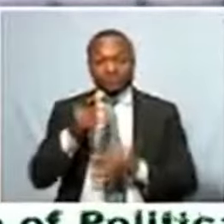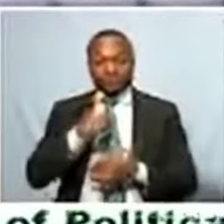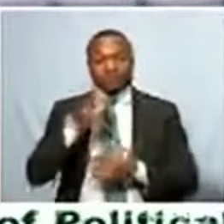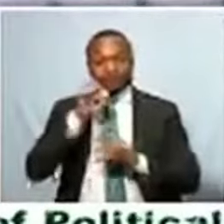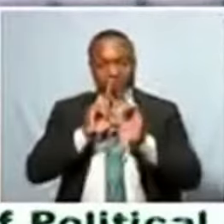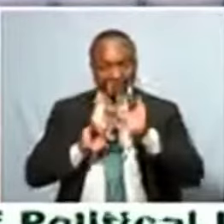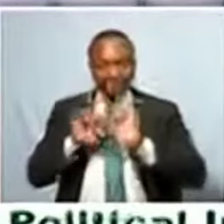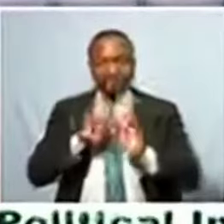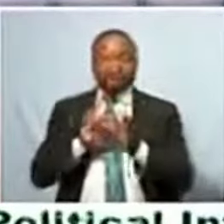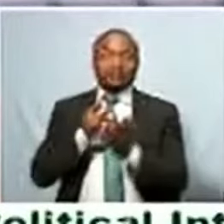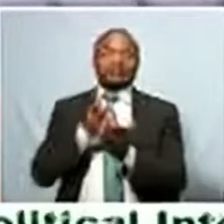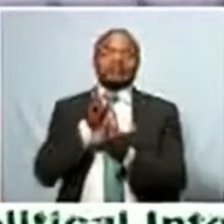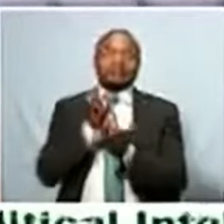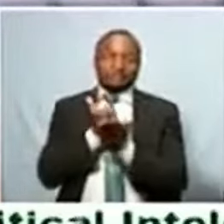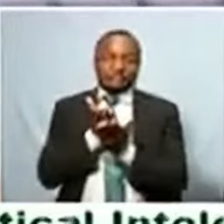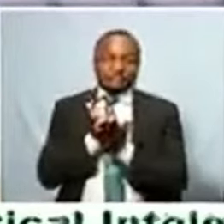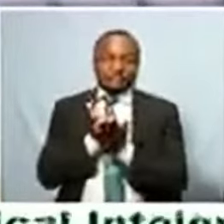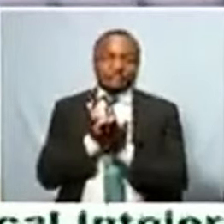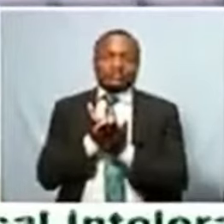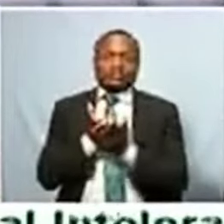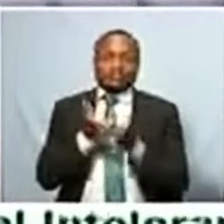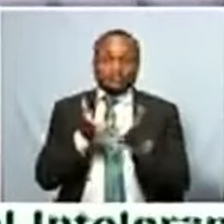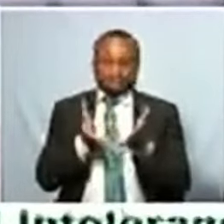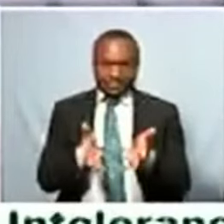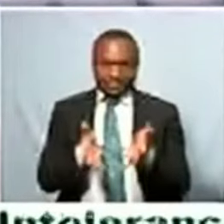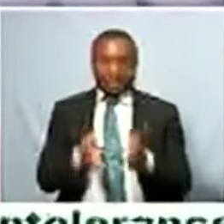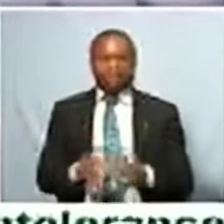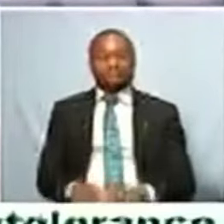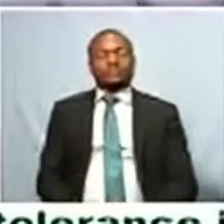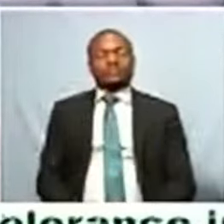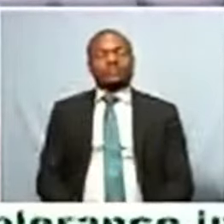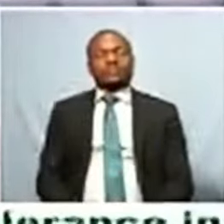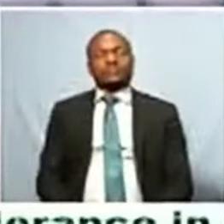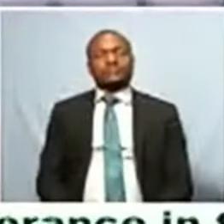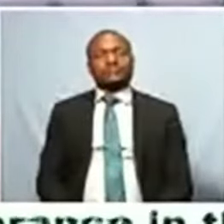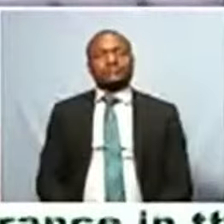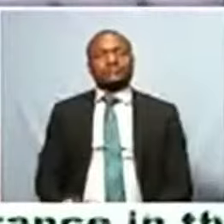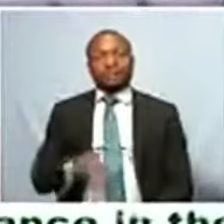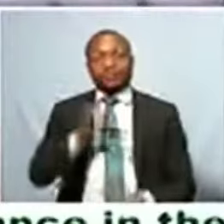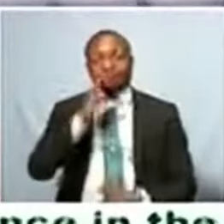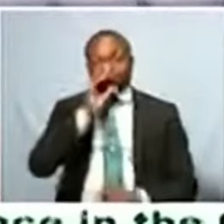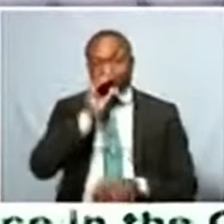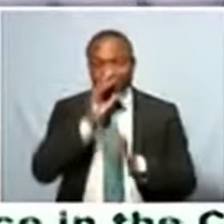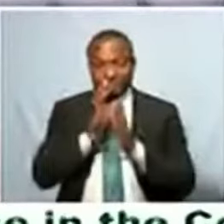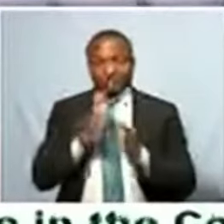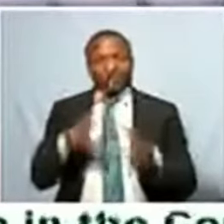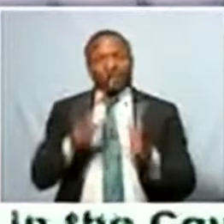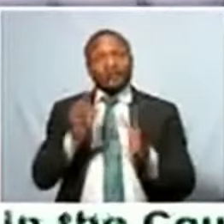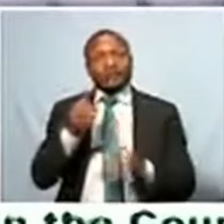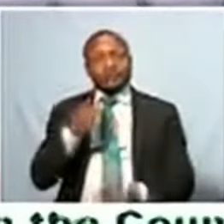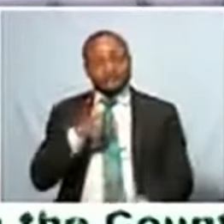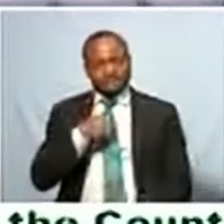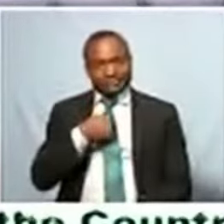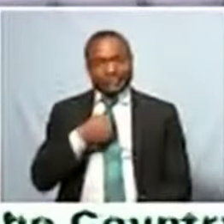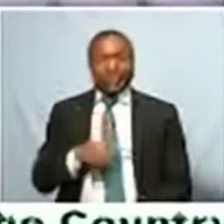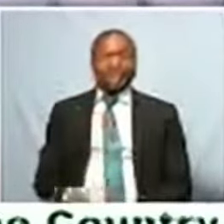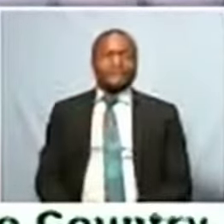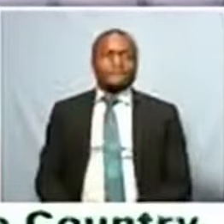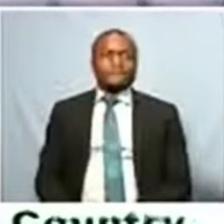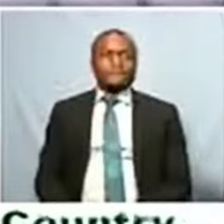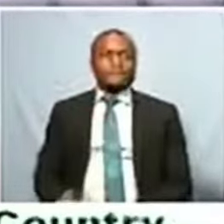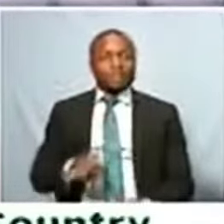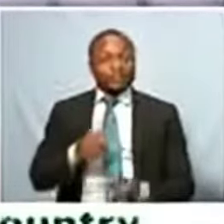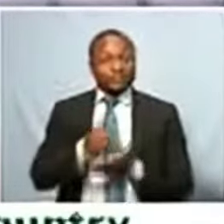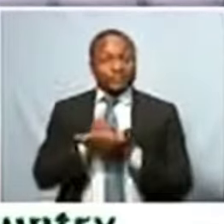this motion on the floor of the House. Madam Speaker, allow me to